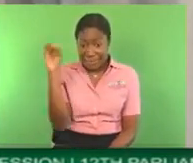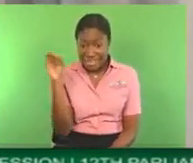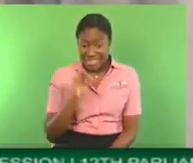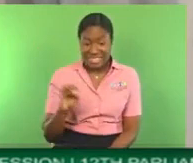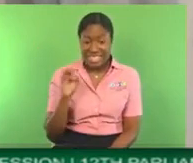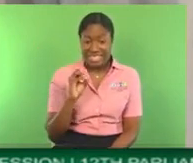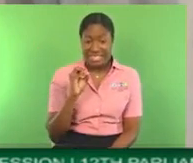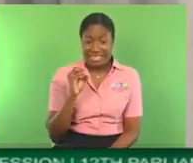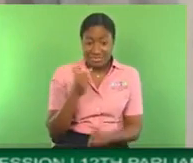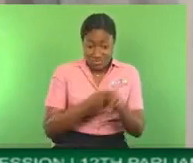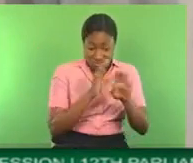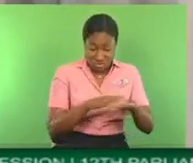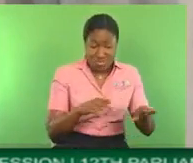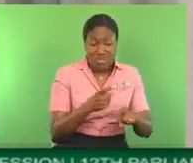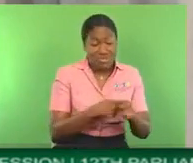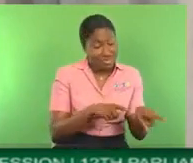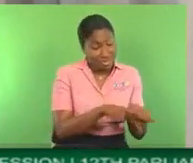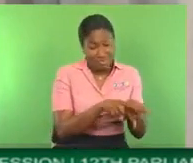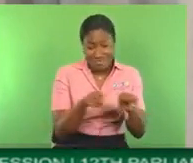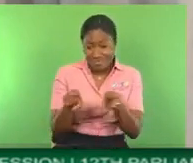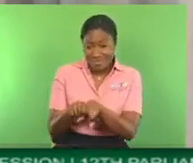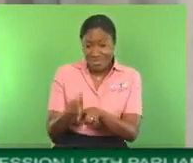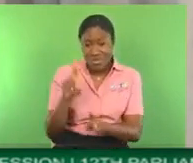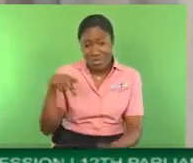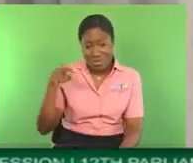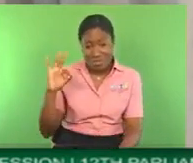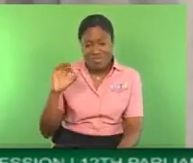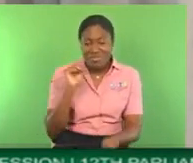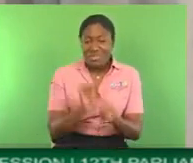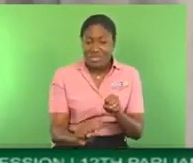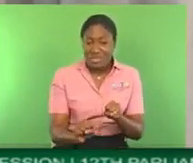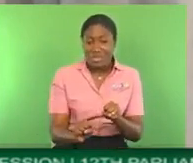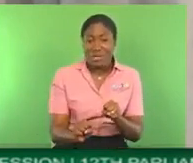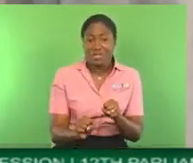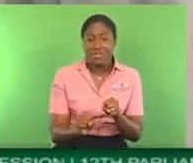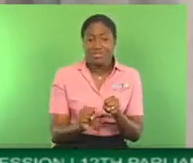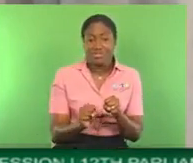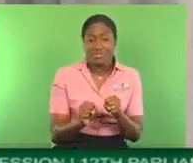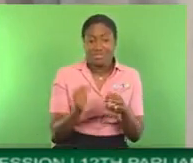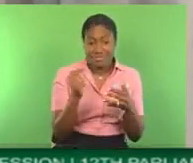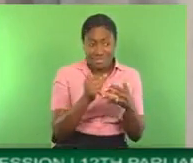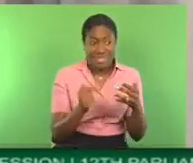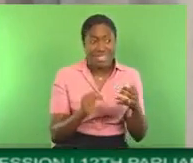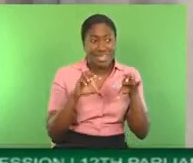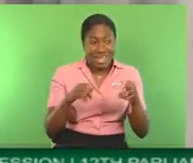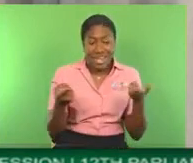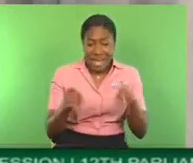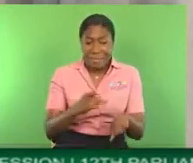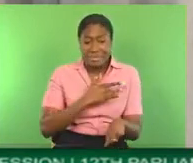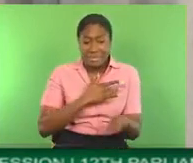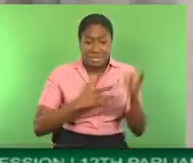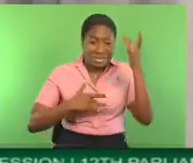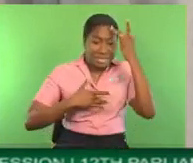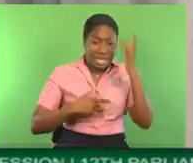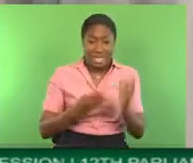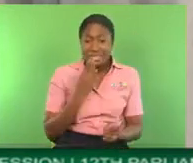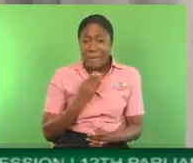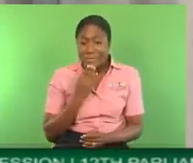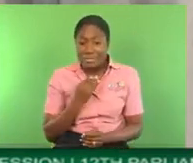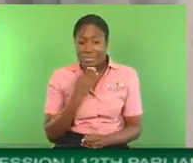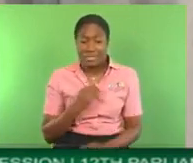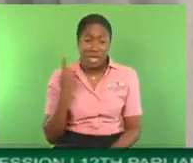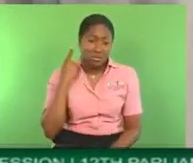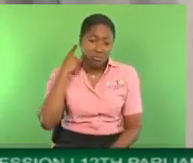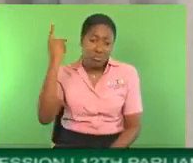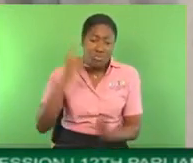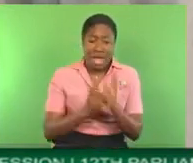on children comes from the same. So these are more likely to trigger off cardiac disease, diabetes, hypertension,